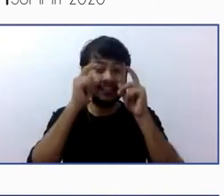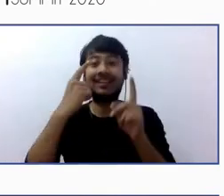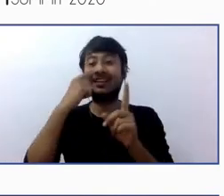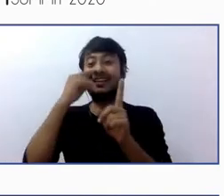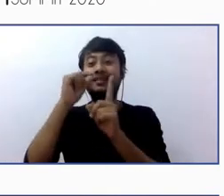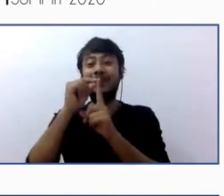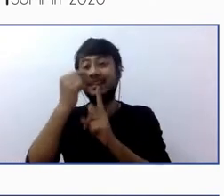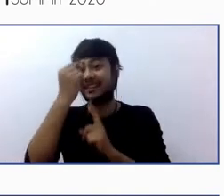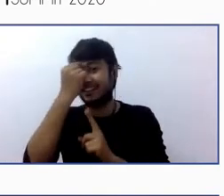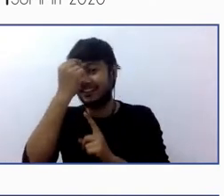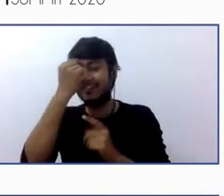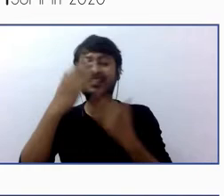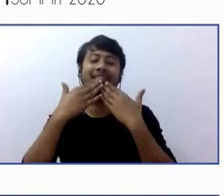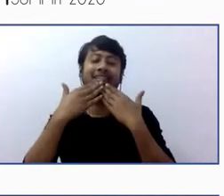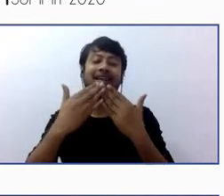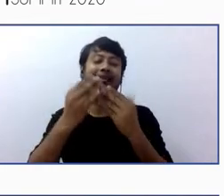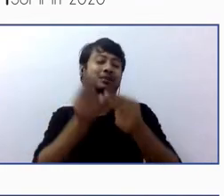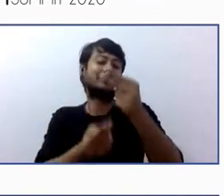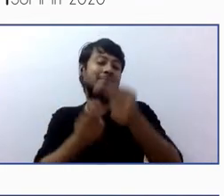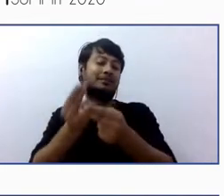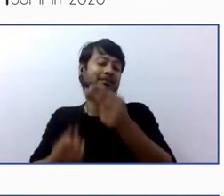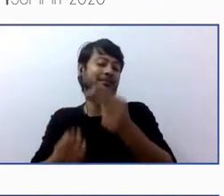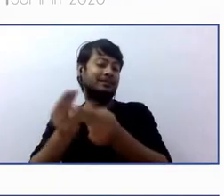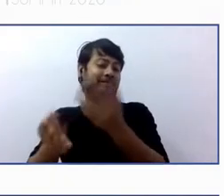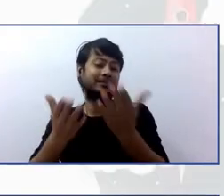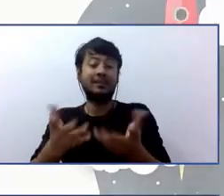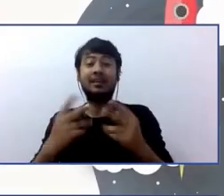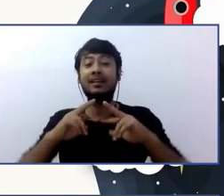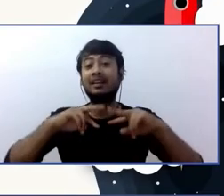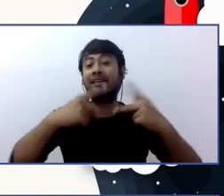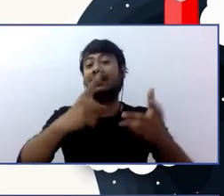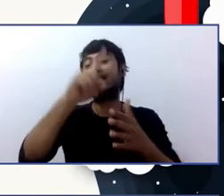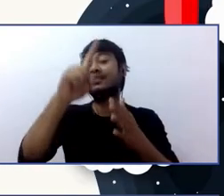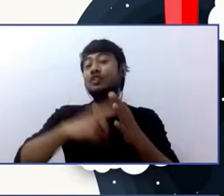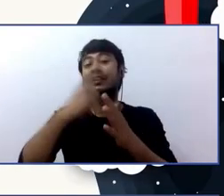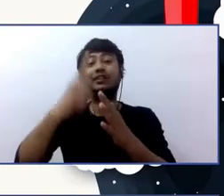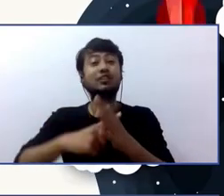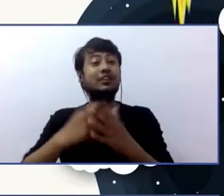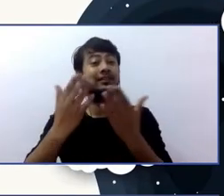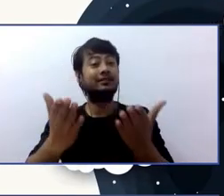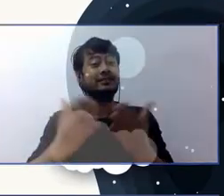today. Thank you so much. Back to you, Justin.